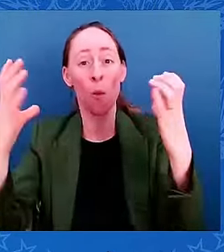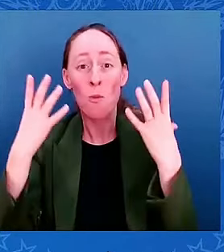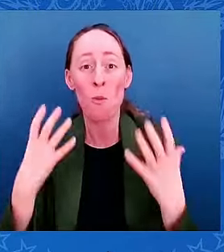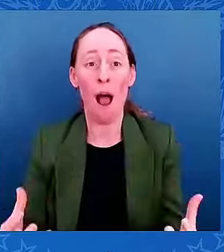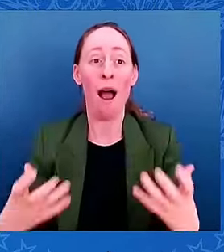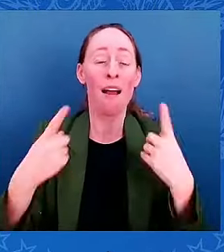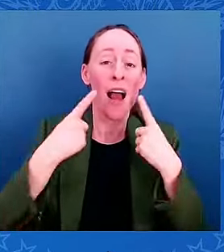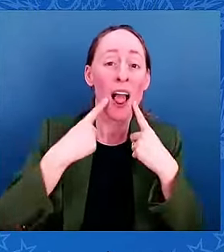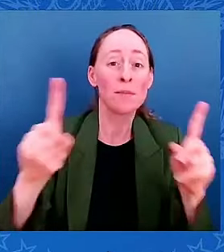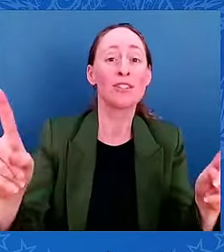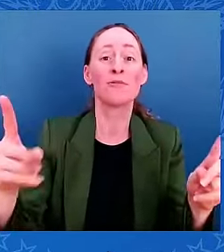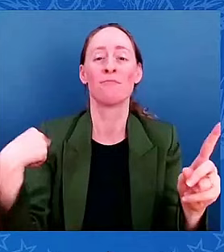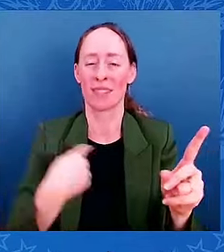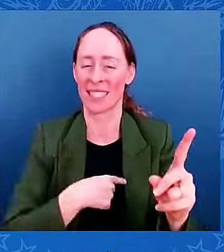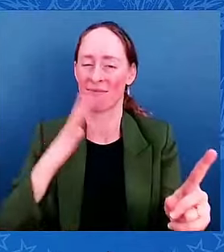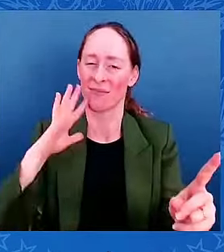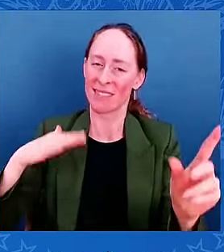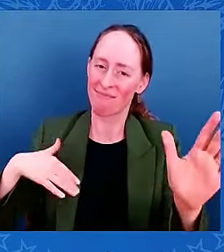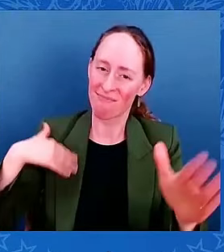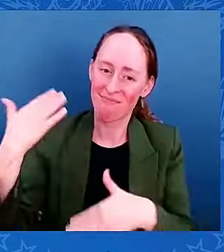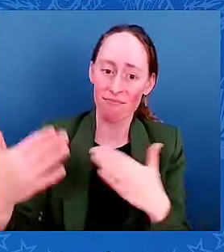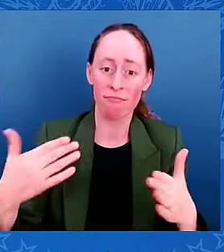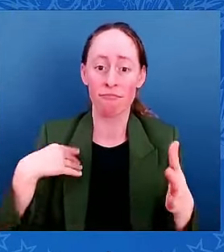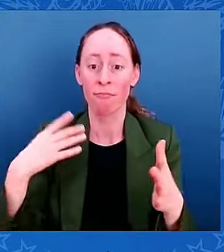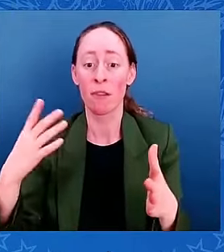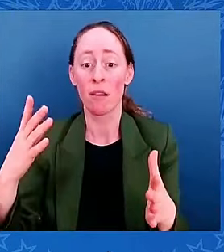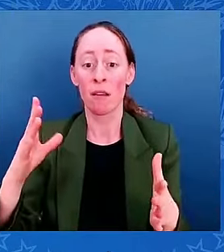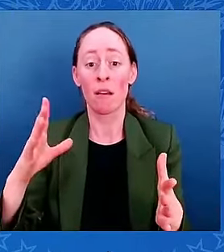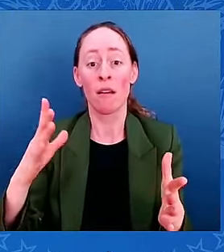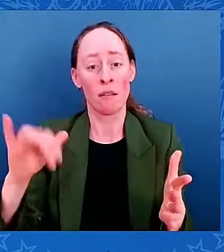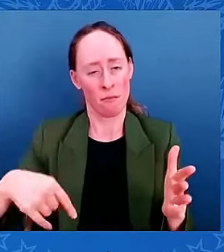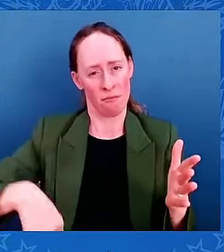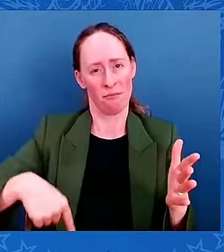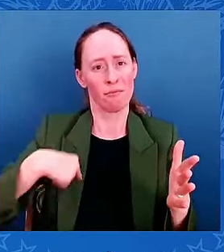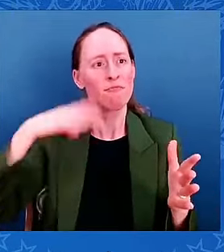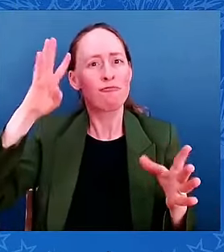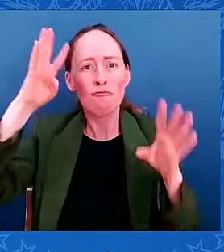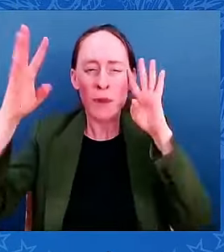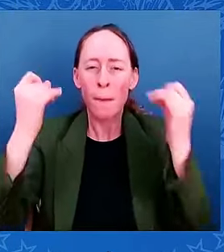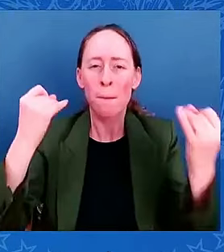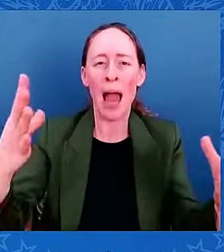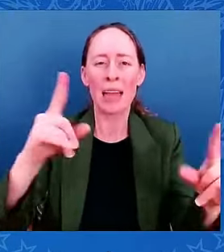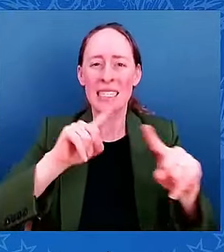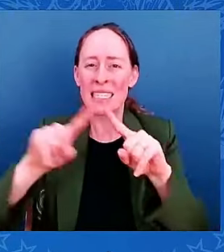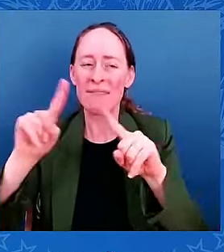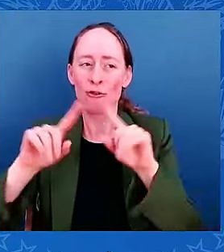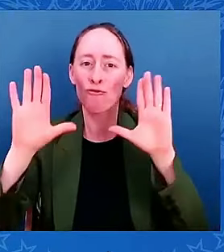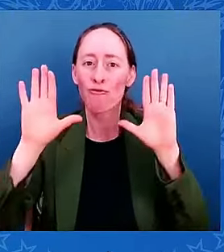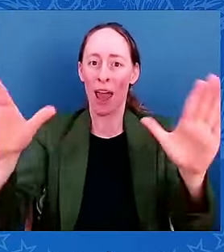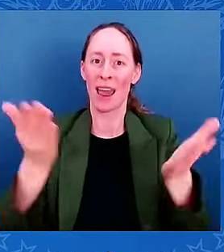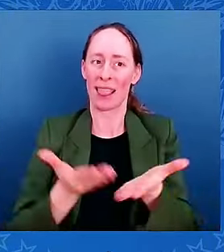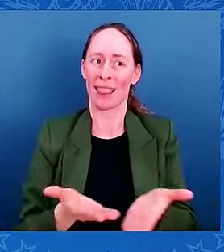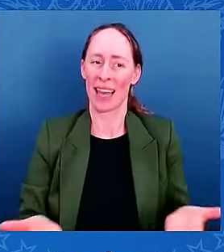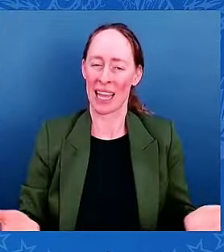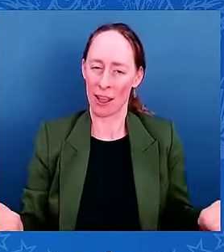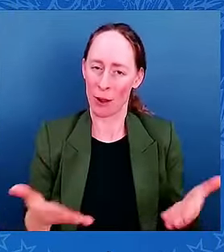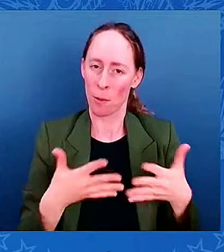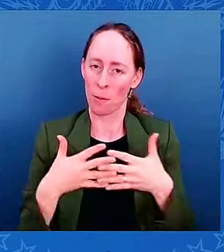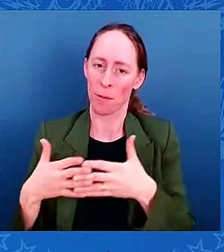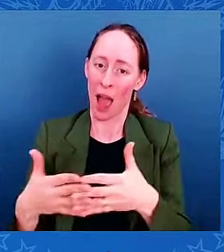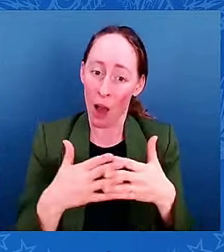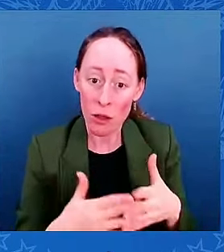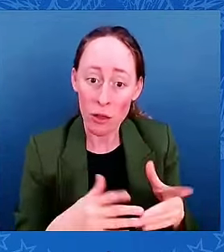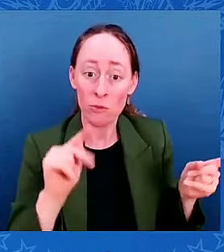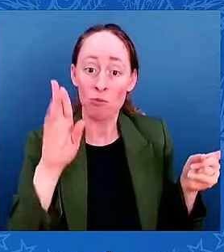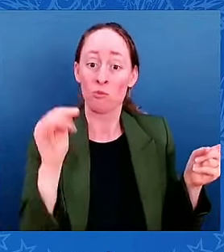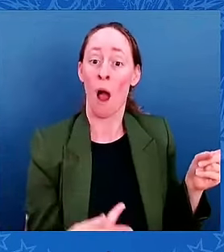200 years. That's who we are. But my predecessor doesn't get it. He refused to visit an American cemetery in France that I was